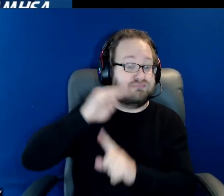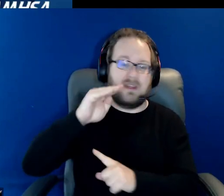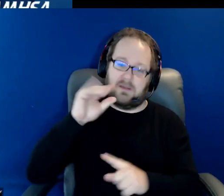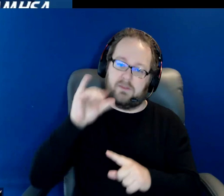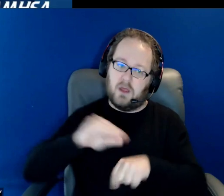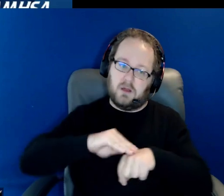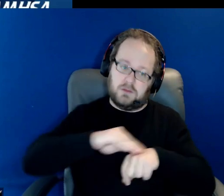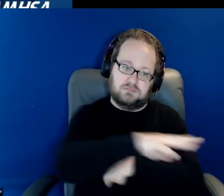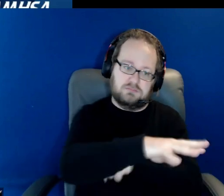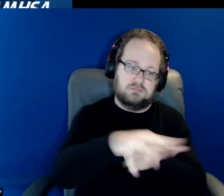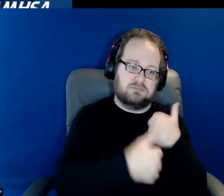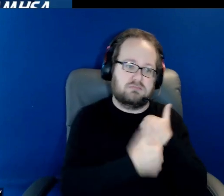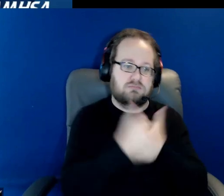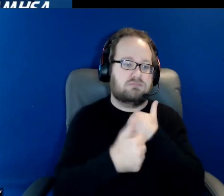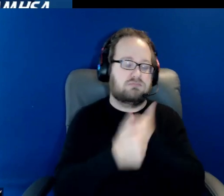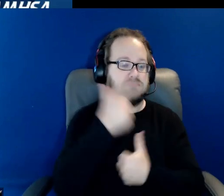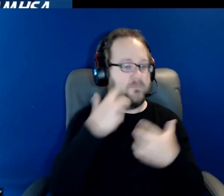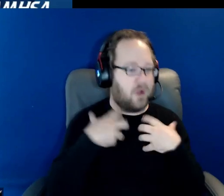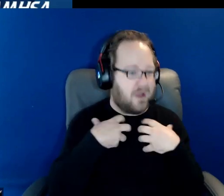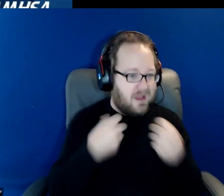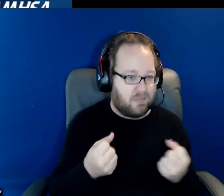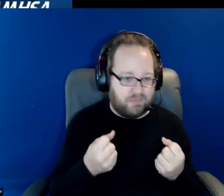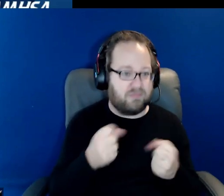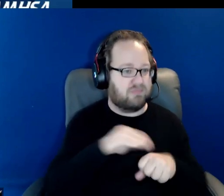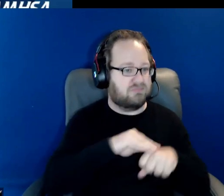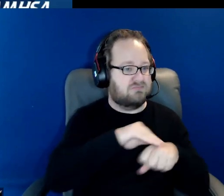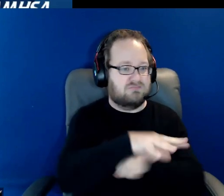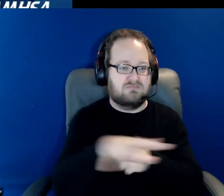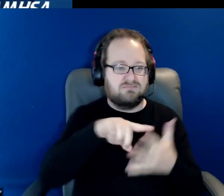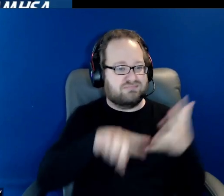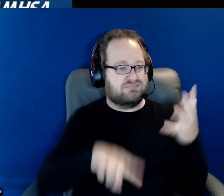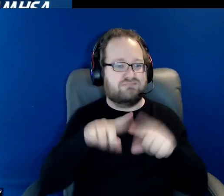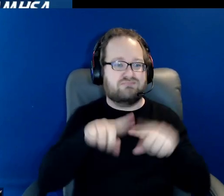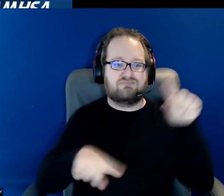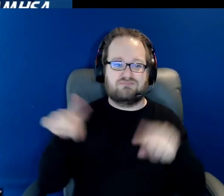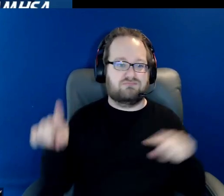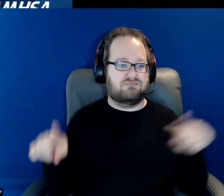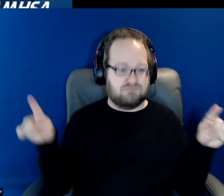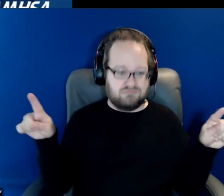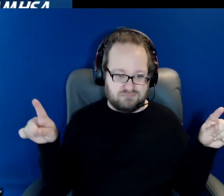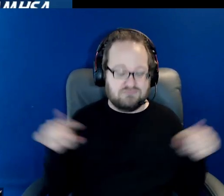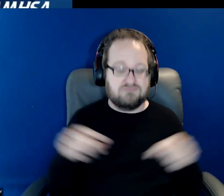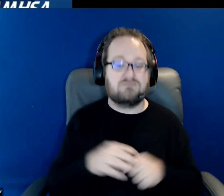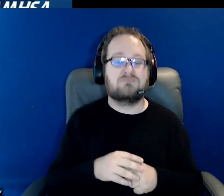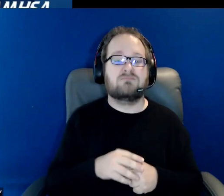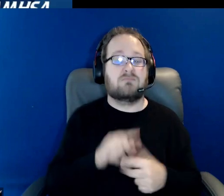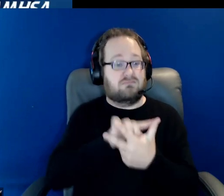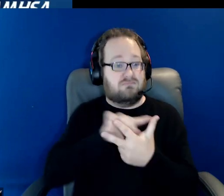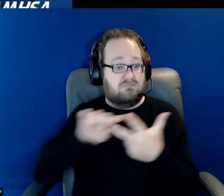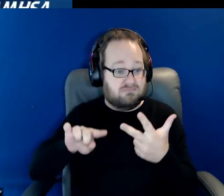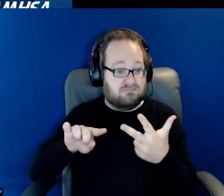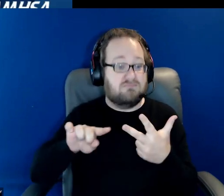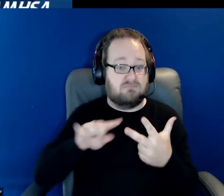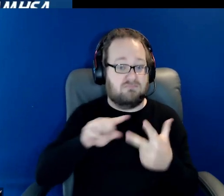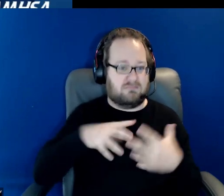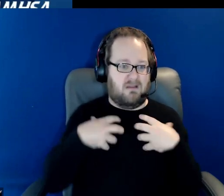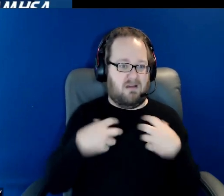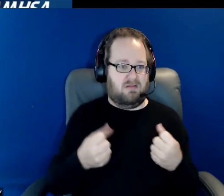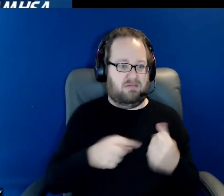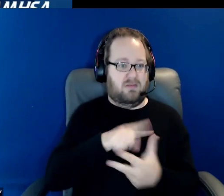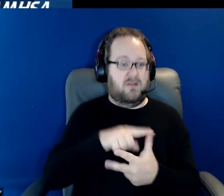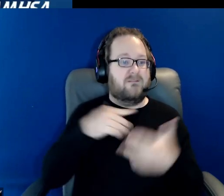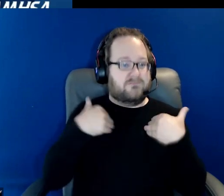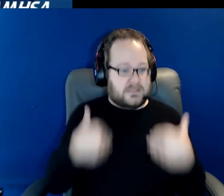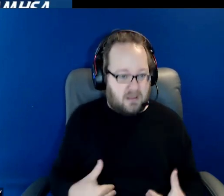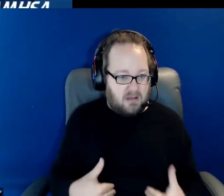hazard that interact with our health through a combination of factors. Three factors in particular: our physiology,